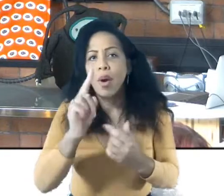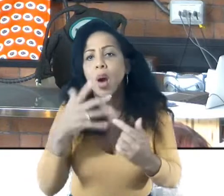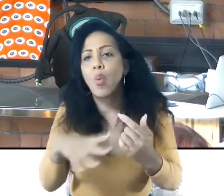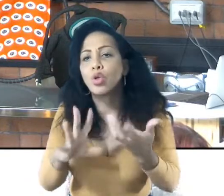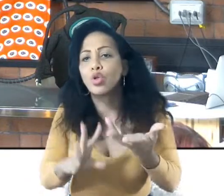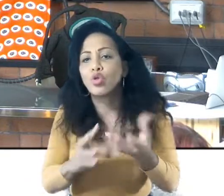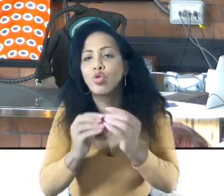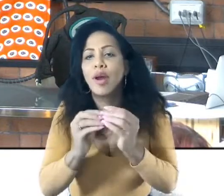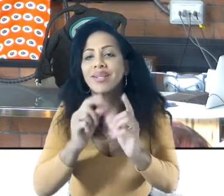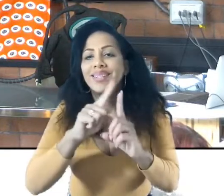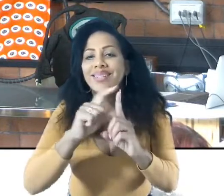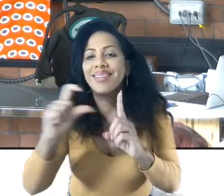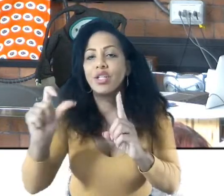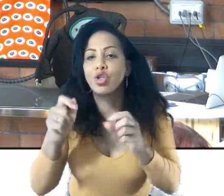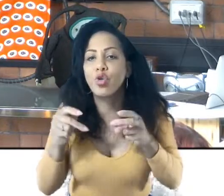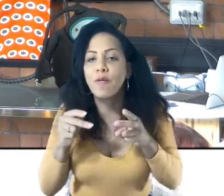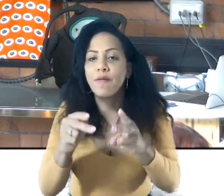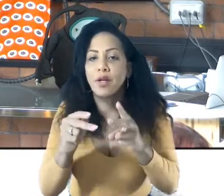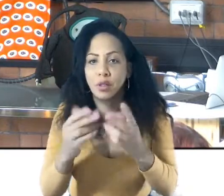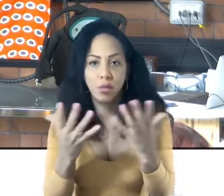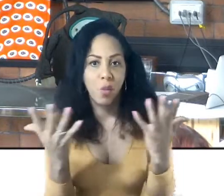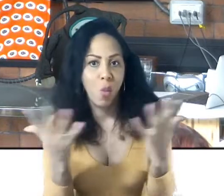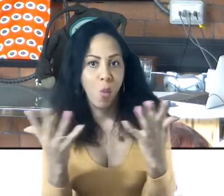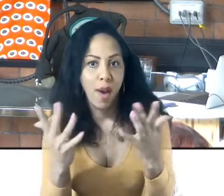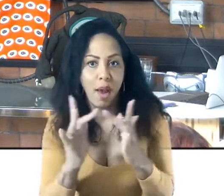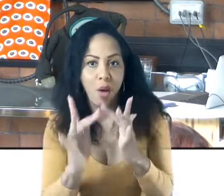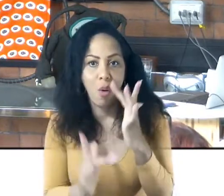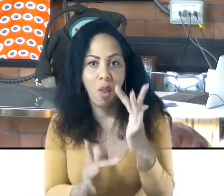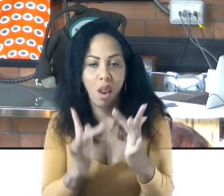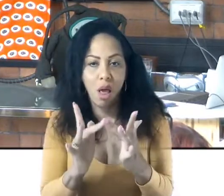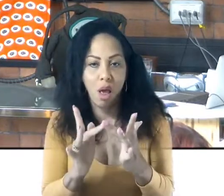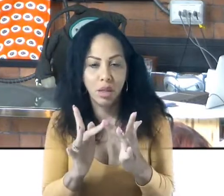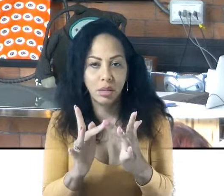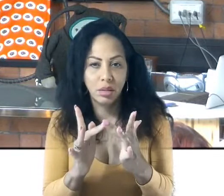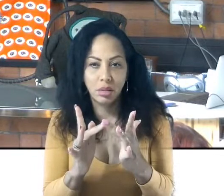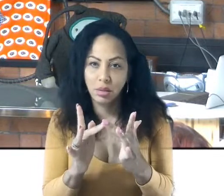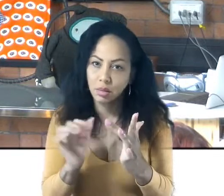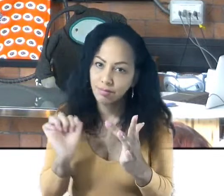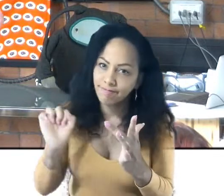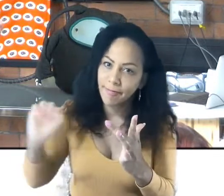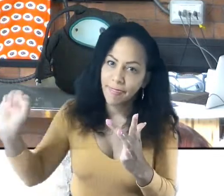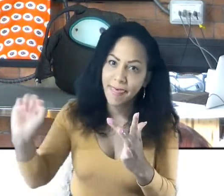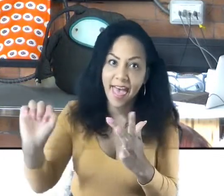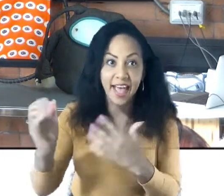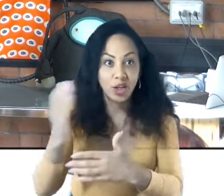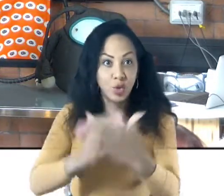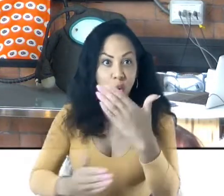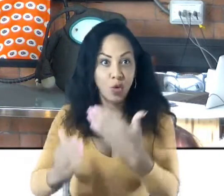can actually access the same stories, the same kind of vignettes, but it's not held in